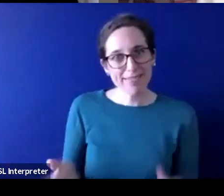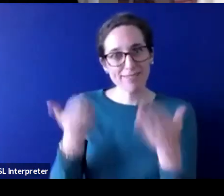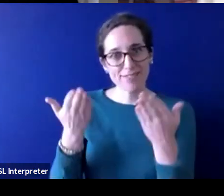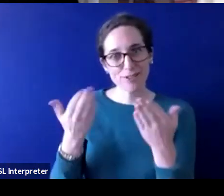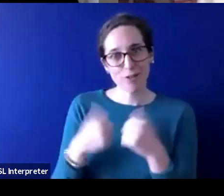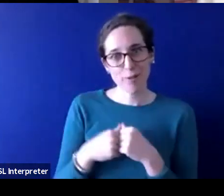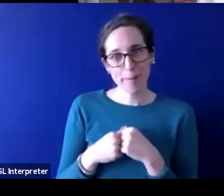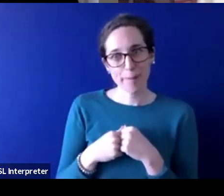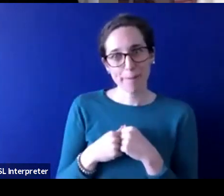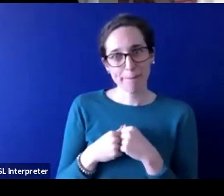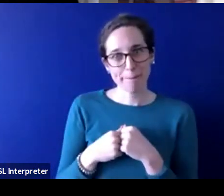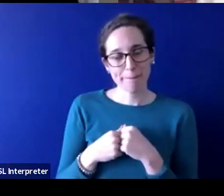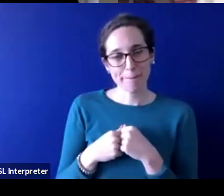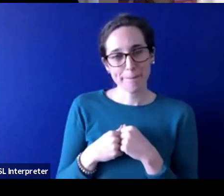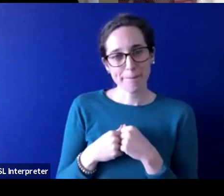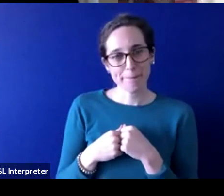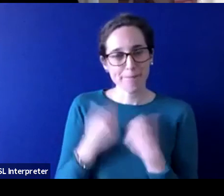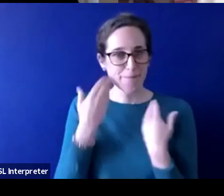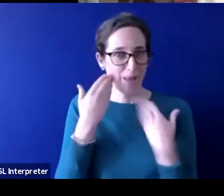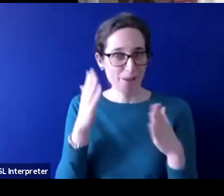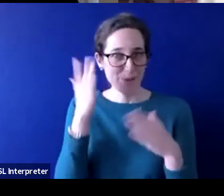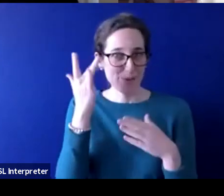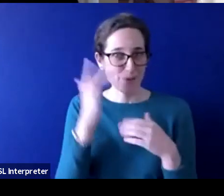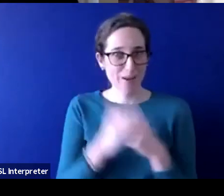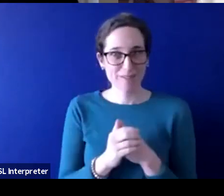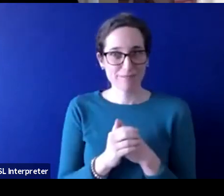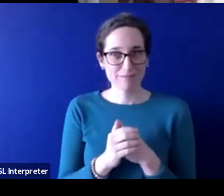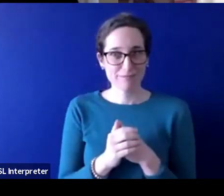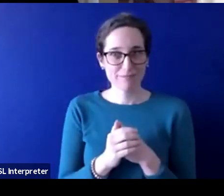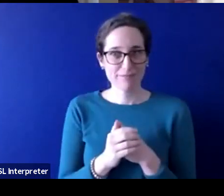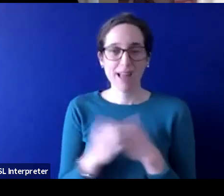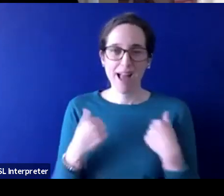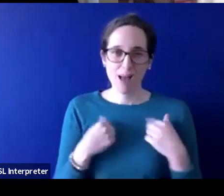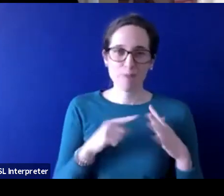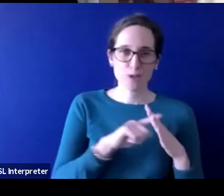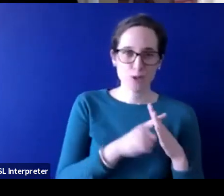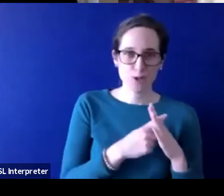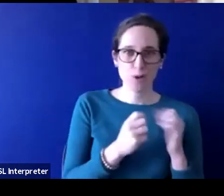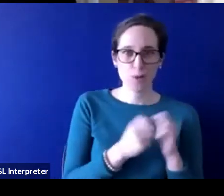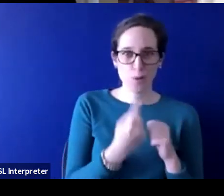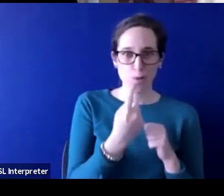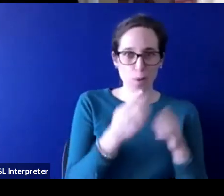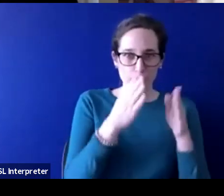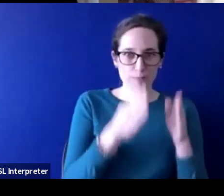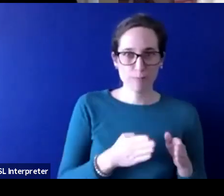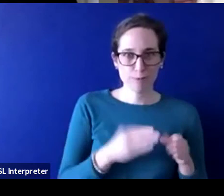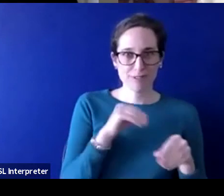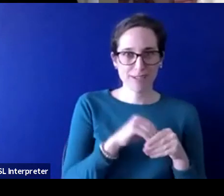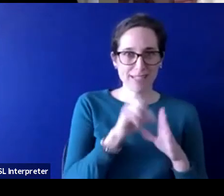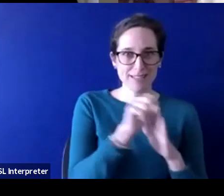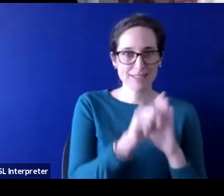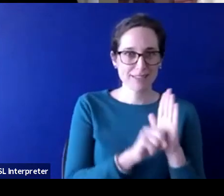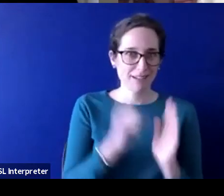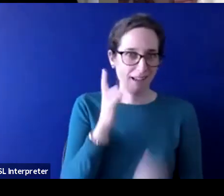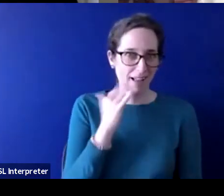I don't know why we don't do that anymore. We should. I'm starting to do it with an individual in California. So she and I have